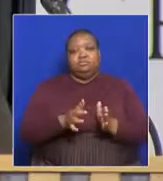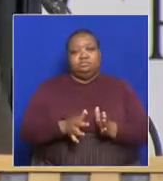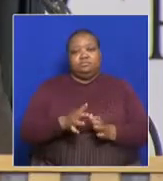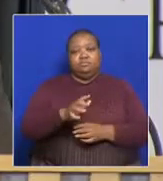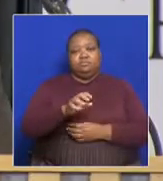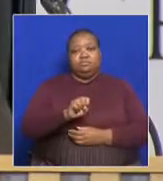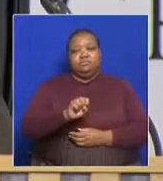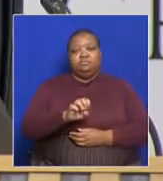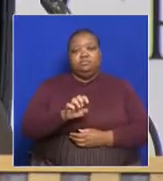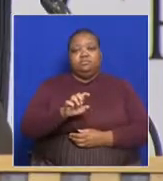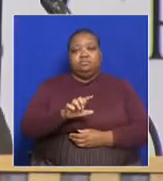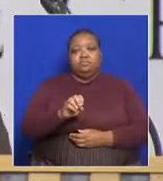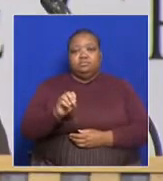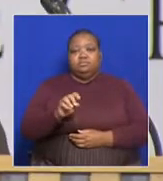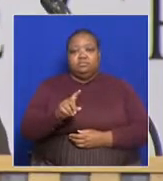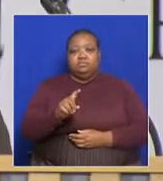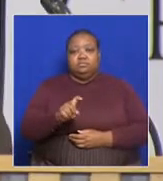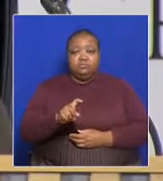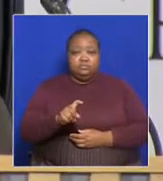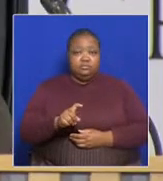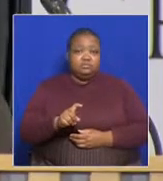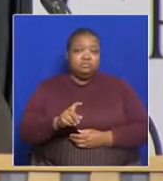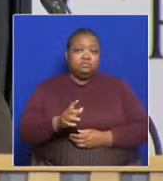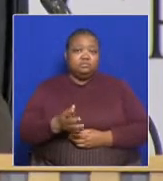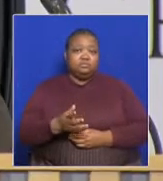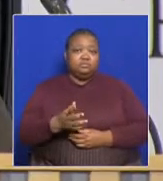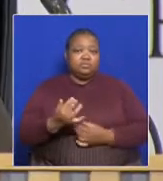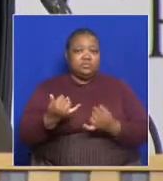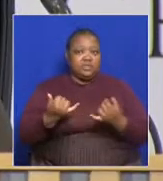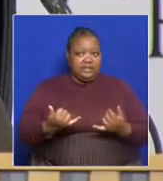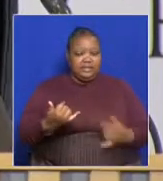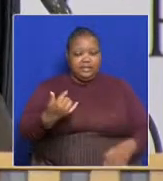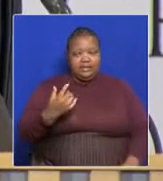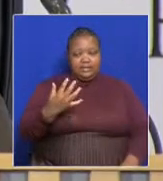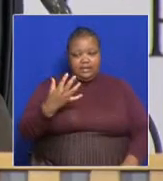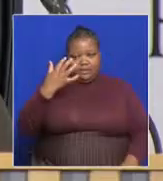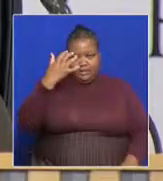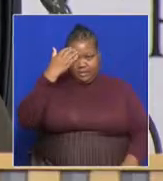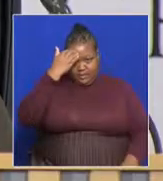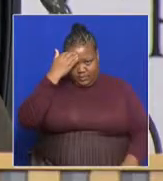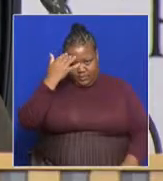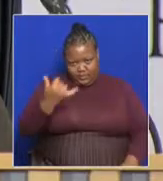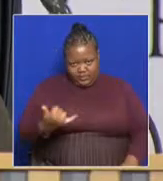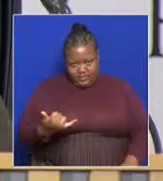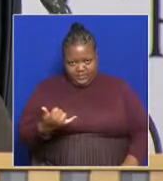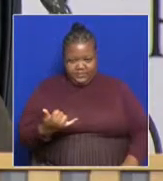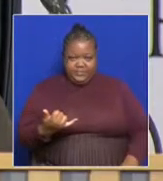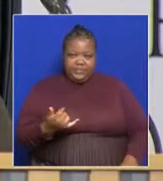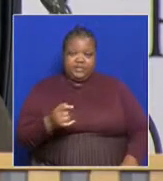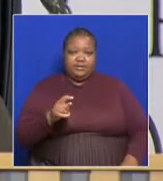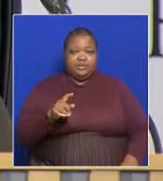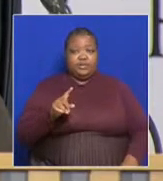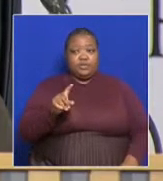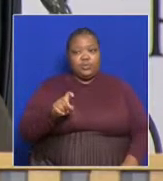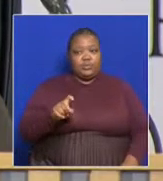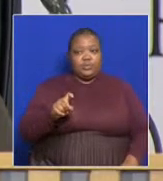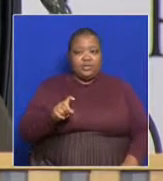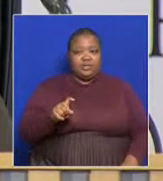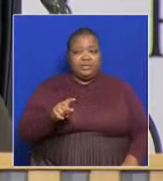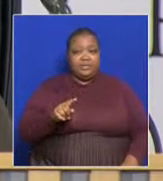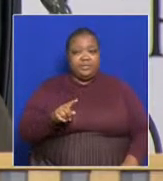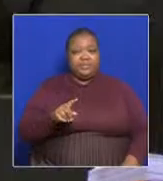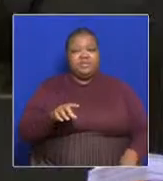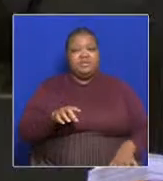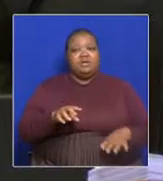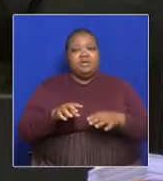Sitting here, we have the benefit of hindsight. And I did not understand her question to be imputing foresight.